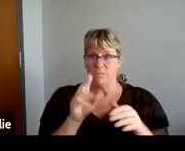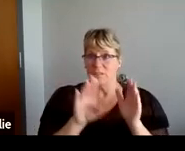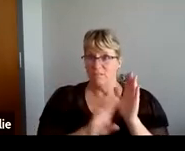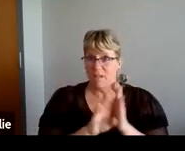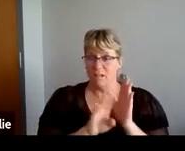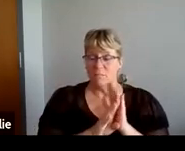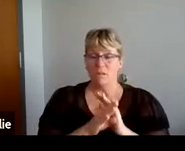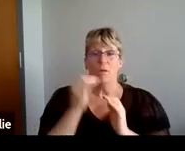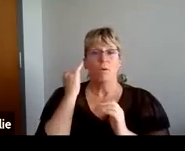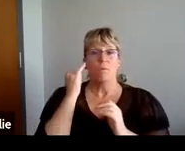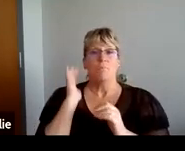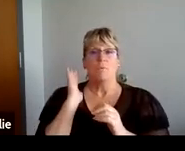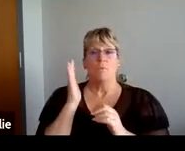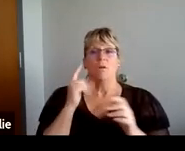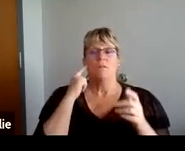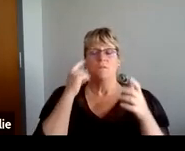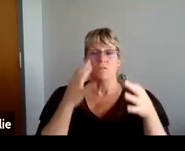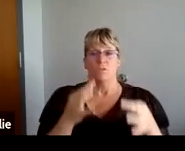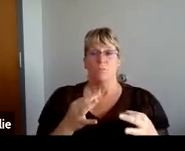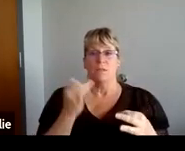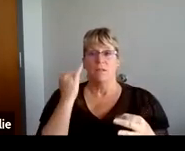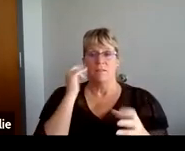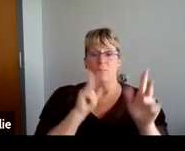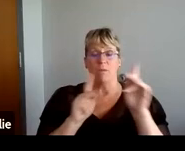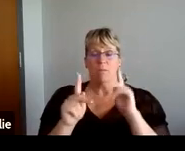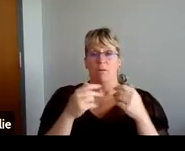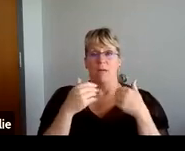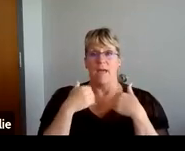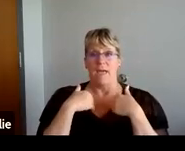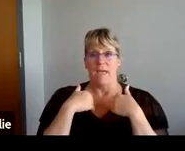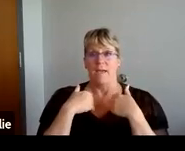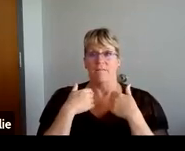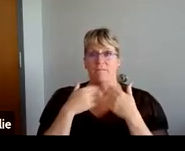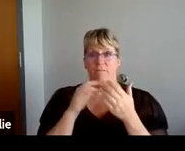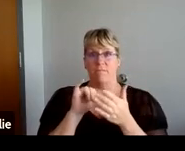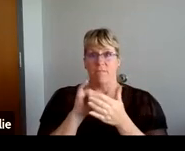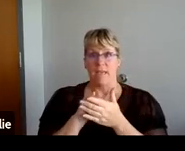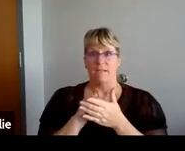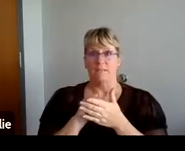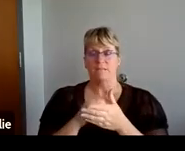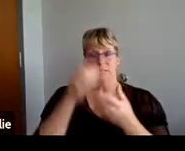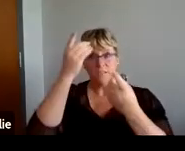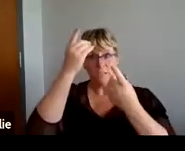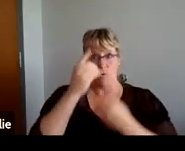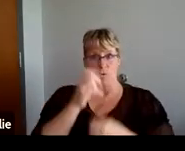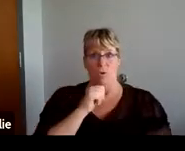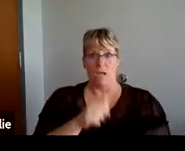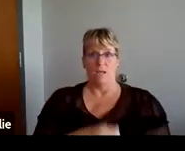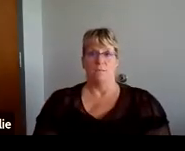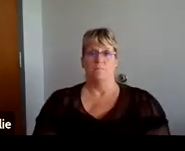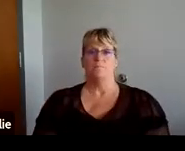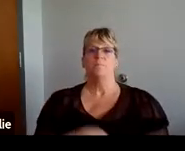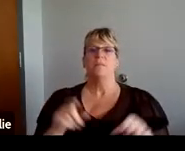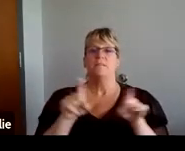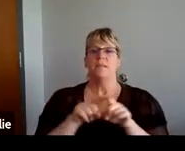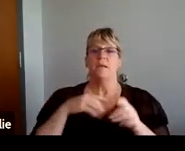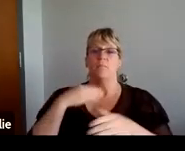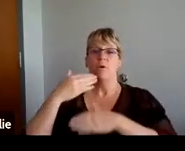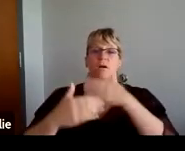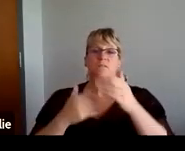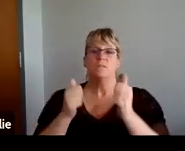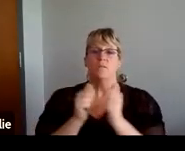not individuals may be led into a substance use disorder. This same process occurs and presents